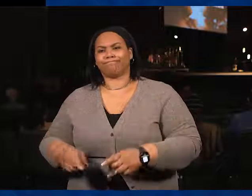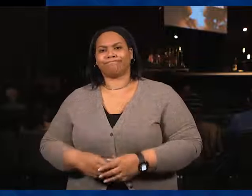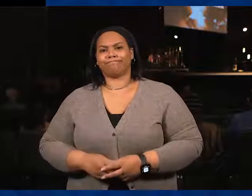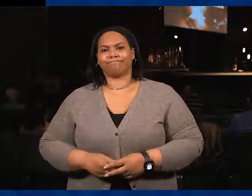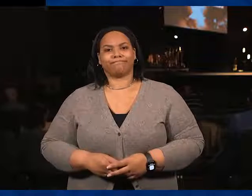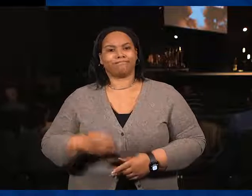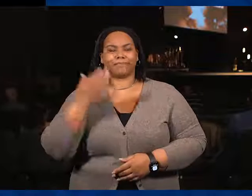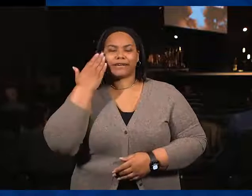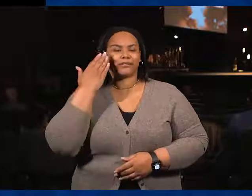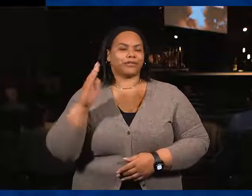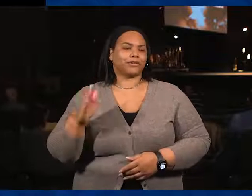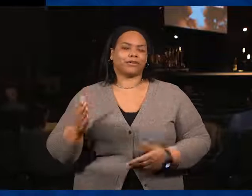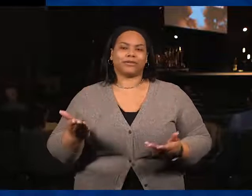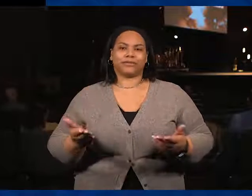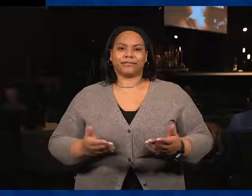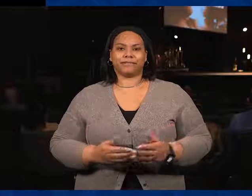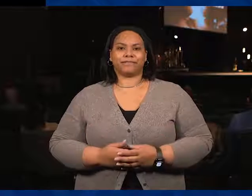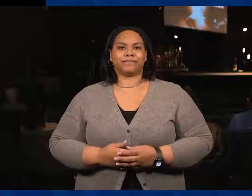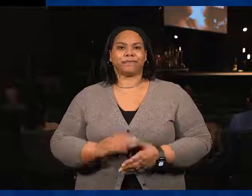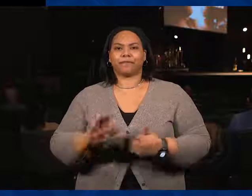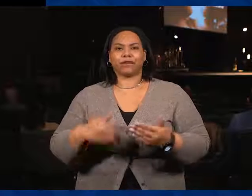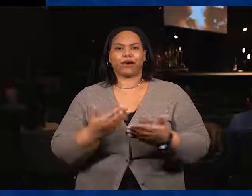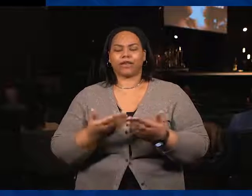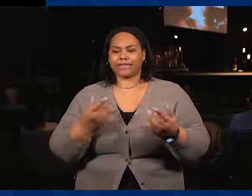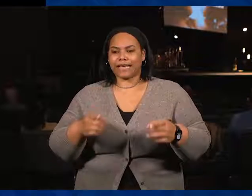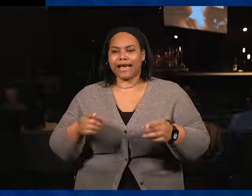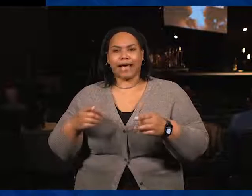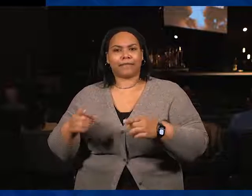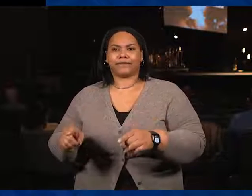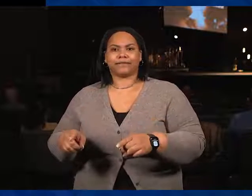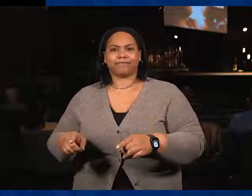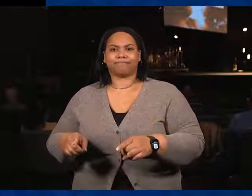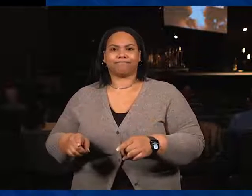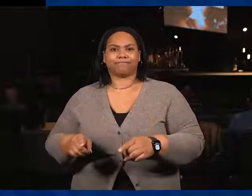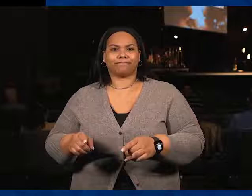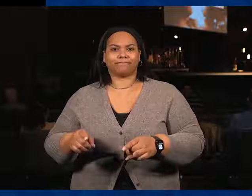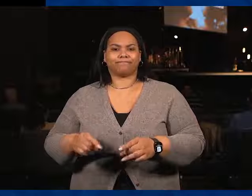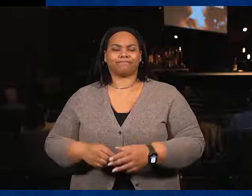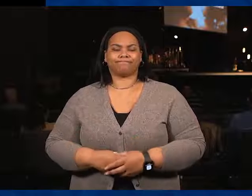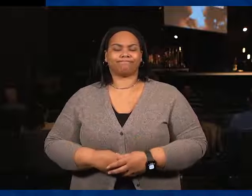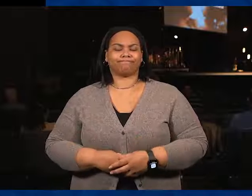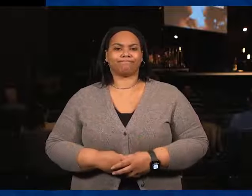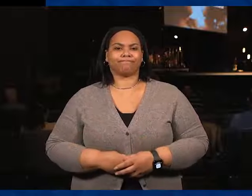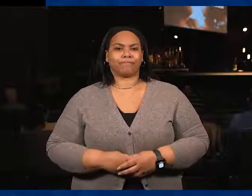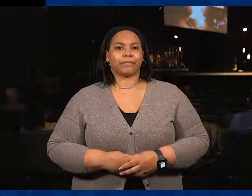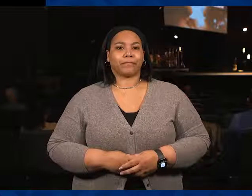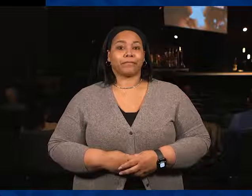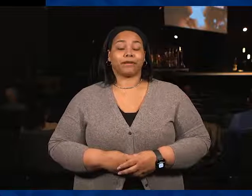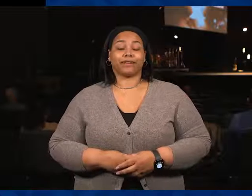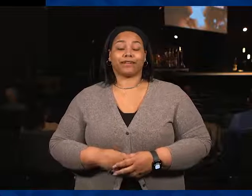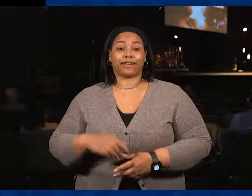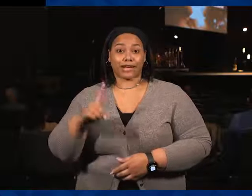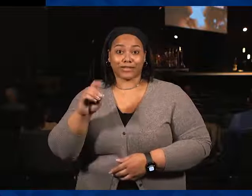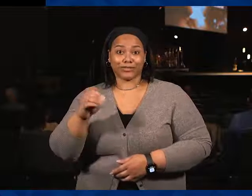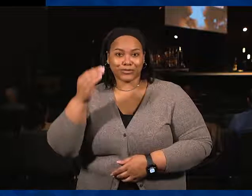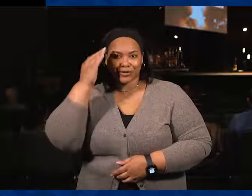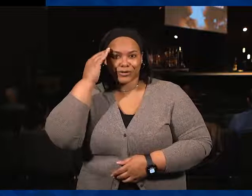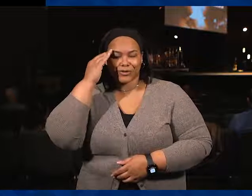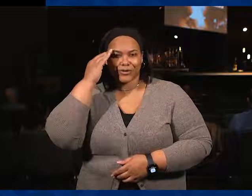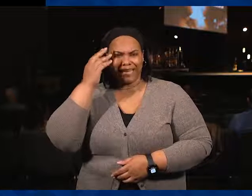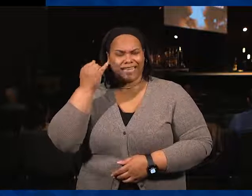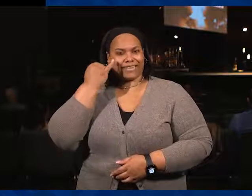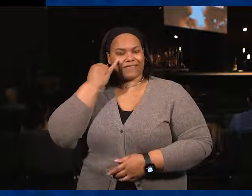I don't know everything that's happening on the other side of the screen. But here's what I know. When there's a